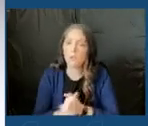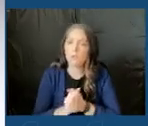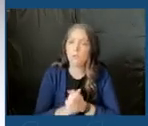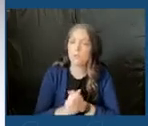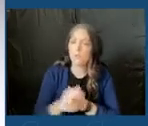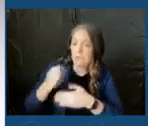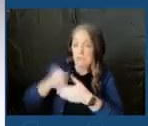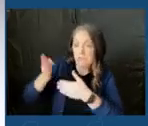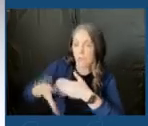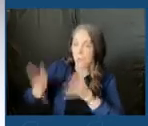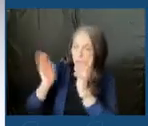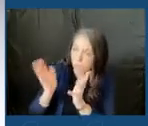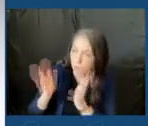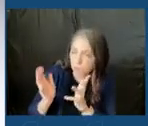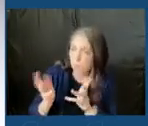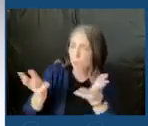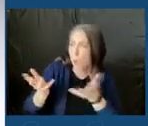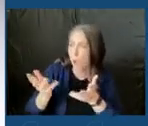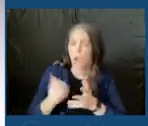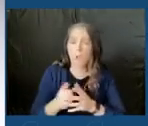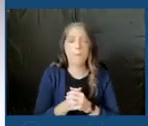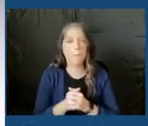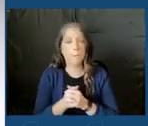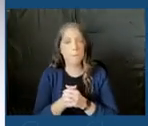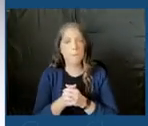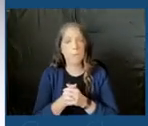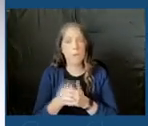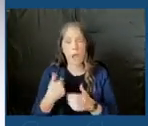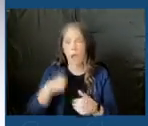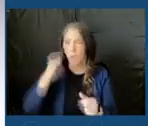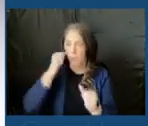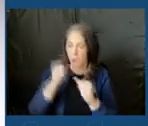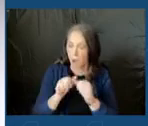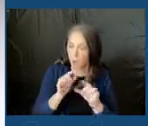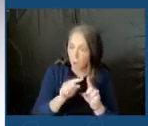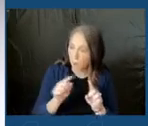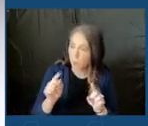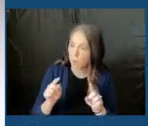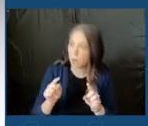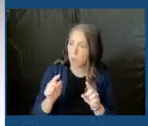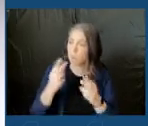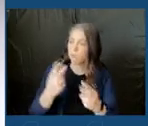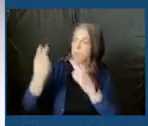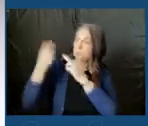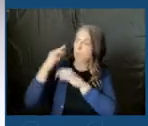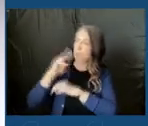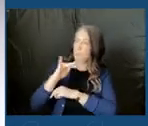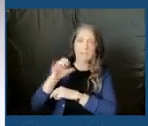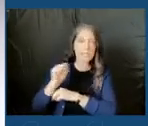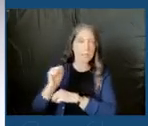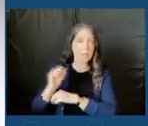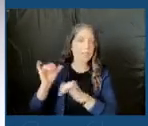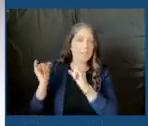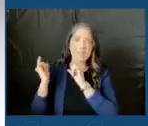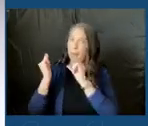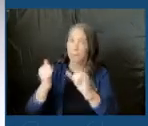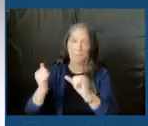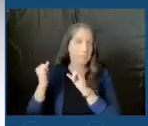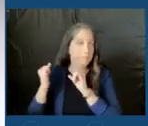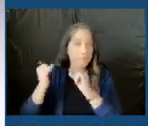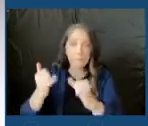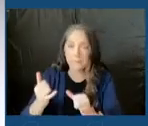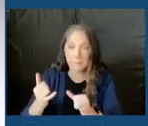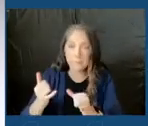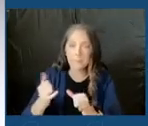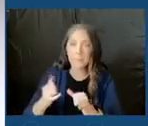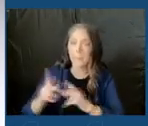I am so powerfully reminded of those moments when in Mississippi it was the same thing. The folk who were in the streets talking to their neighbors